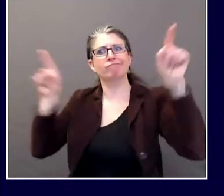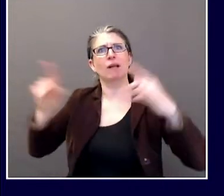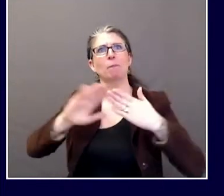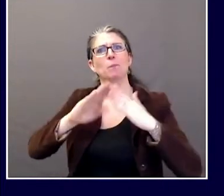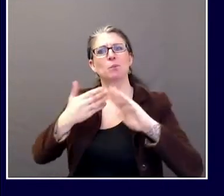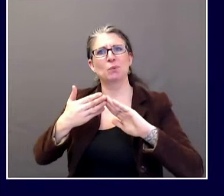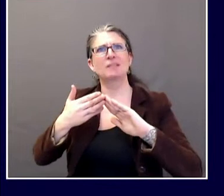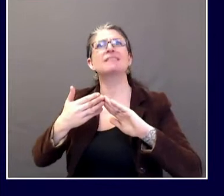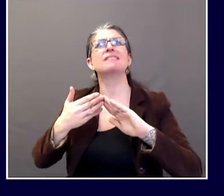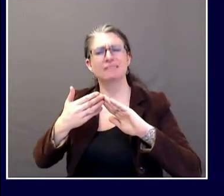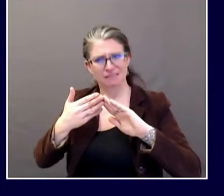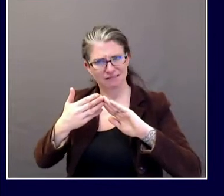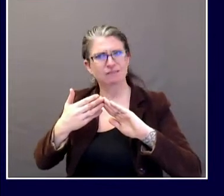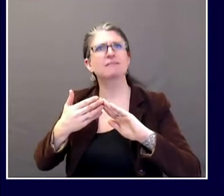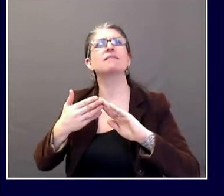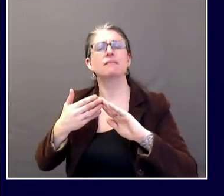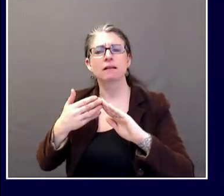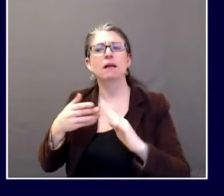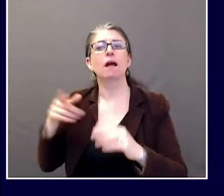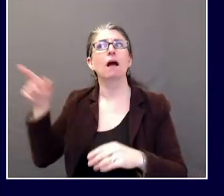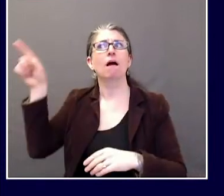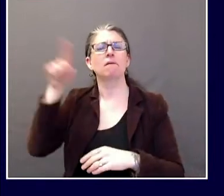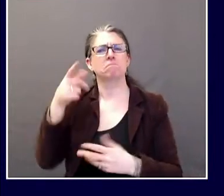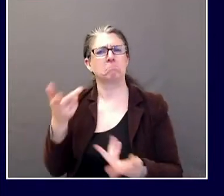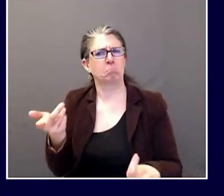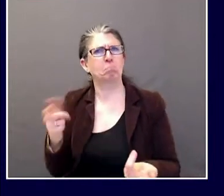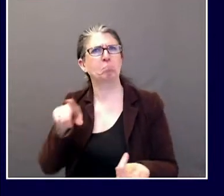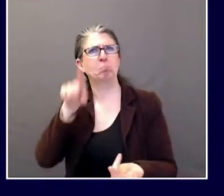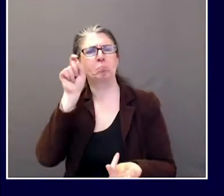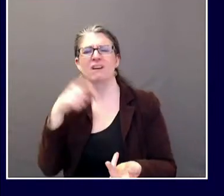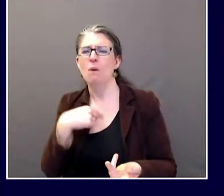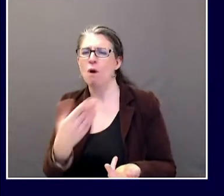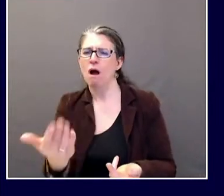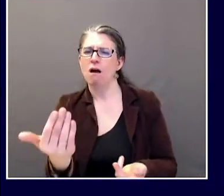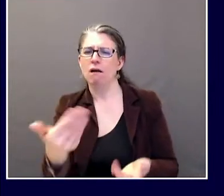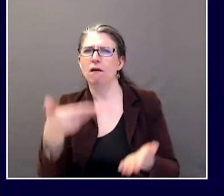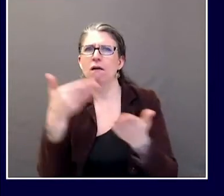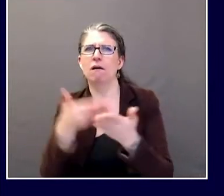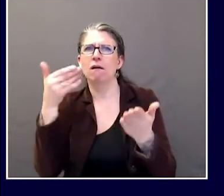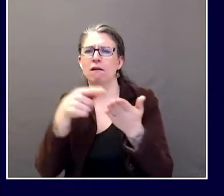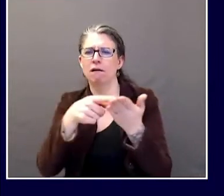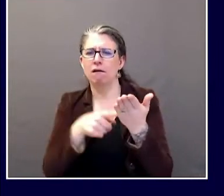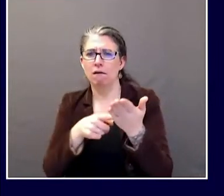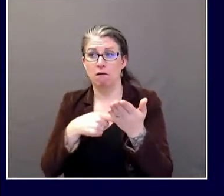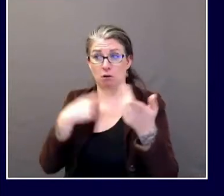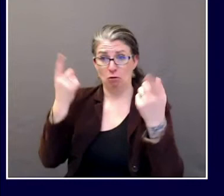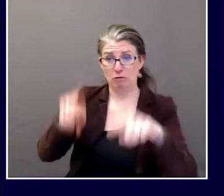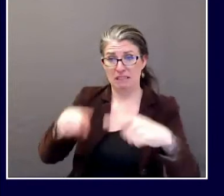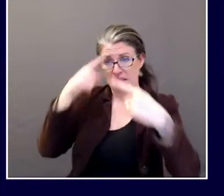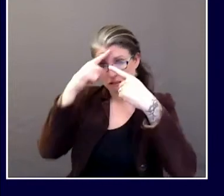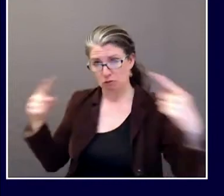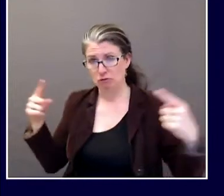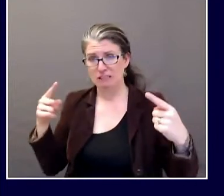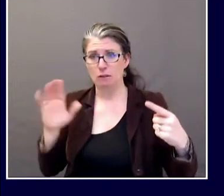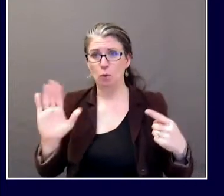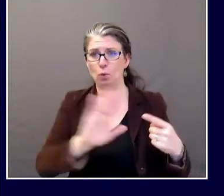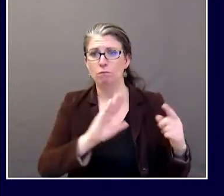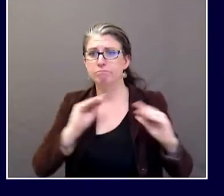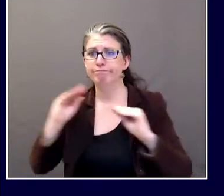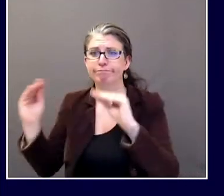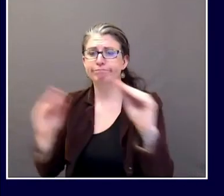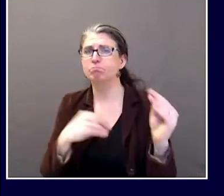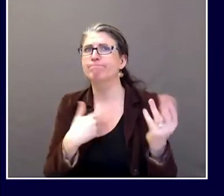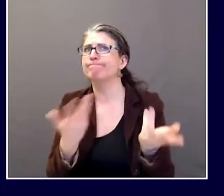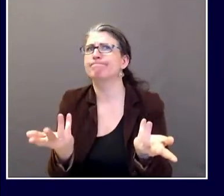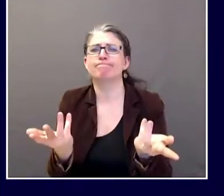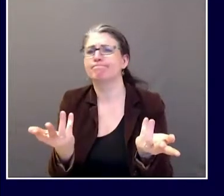effect, but I'd like to take a look at those data again before I either agree or disagree. But more generally speaking, equity is